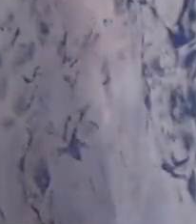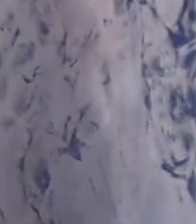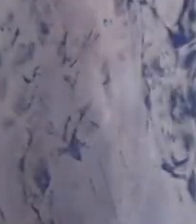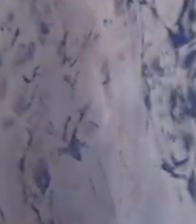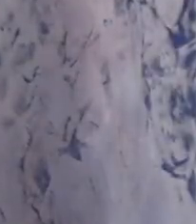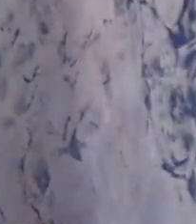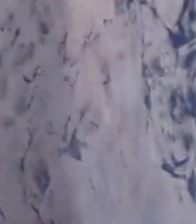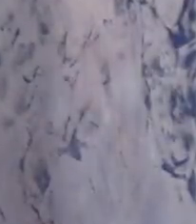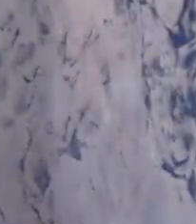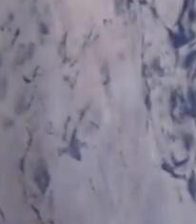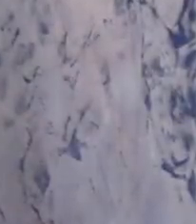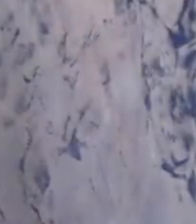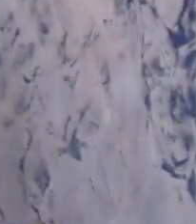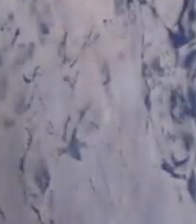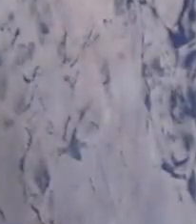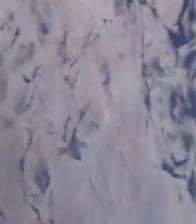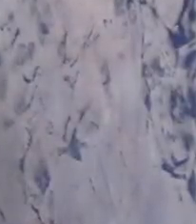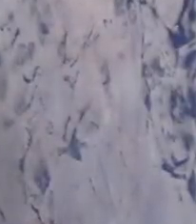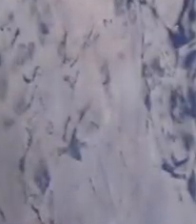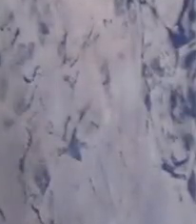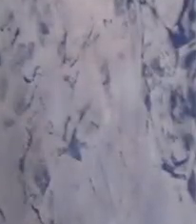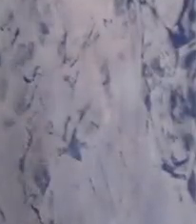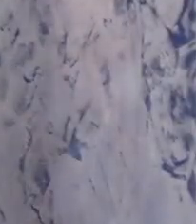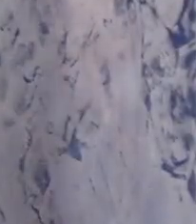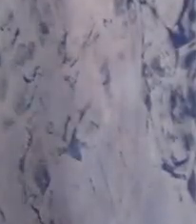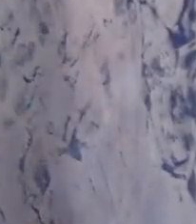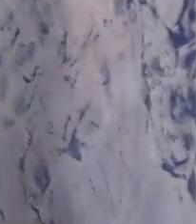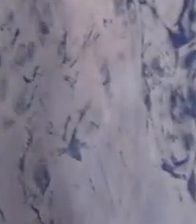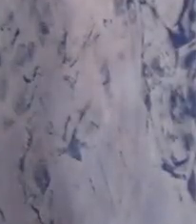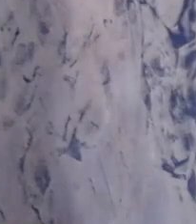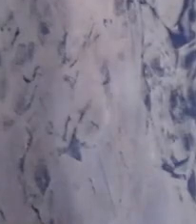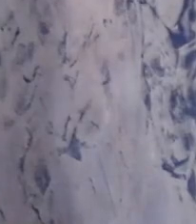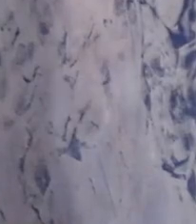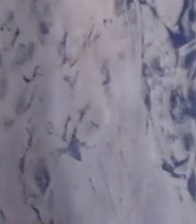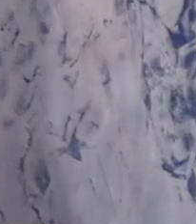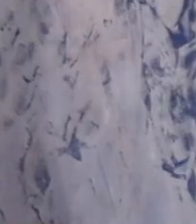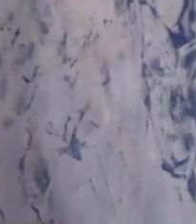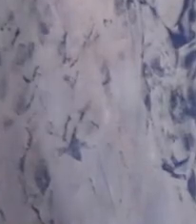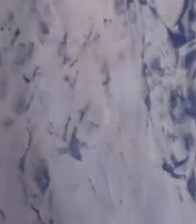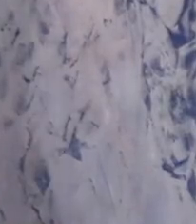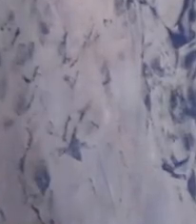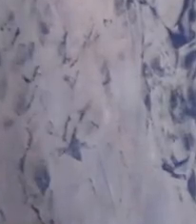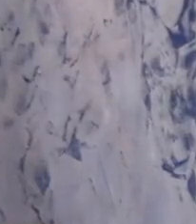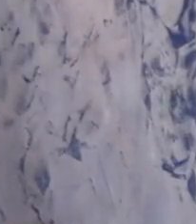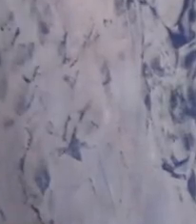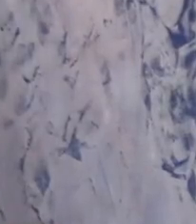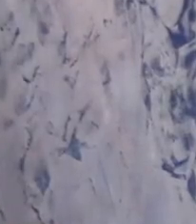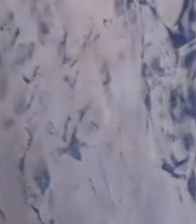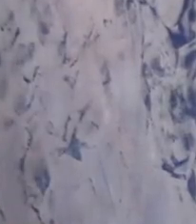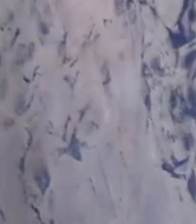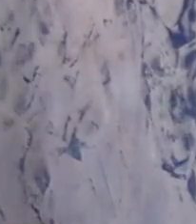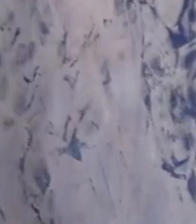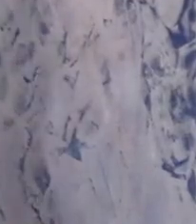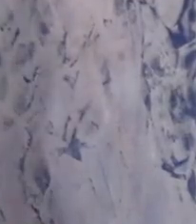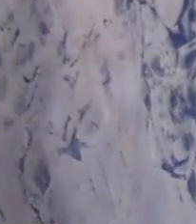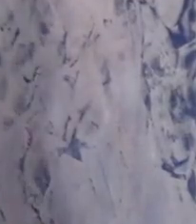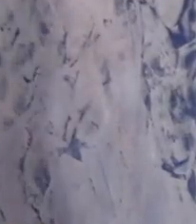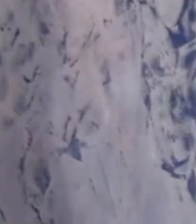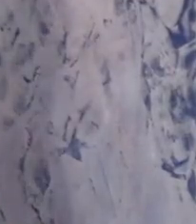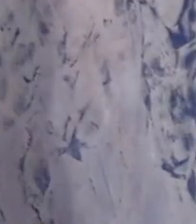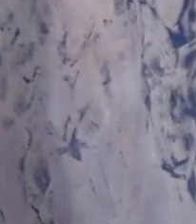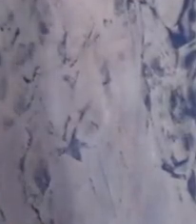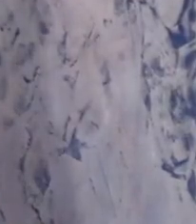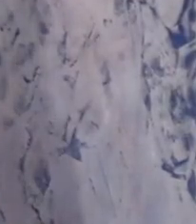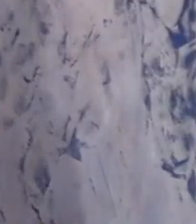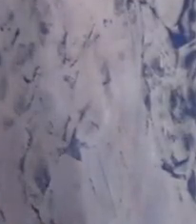Today has been extremely eventful. We've just come from spending time with His Excellency the President at KICC. He was